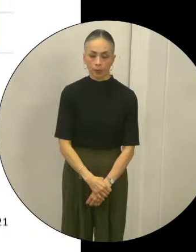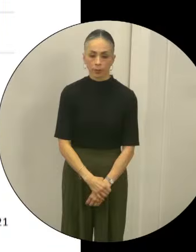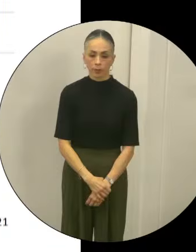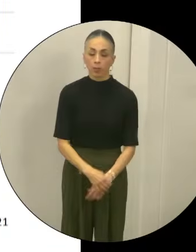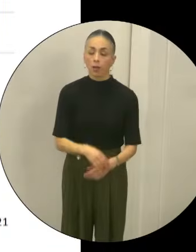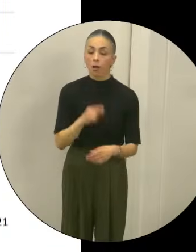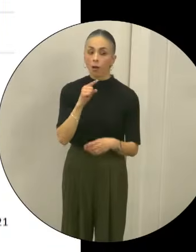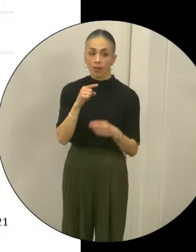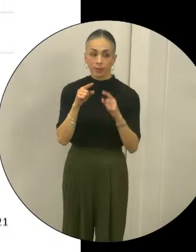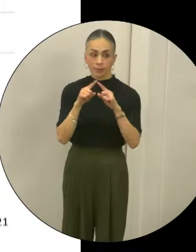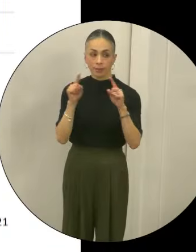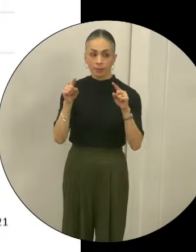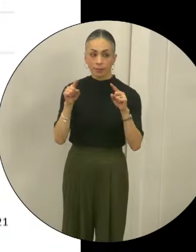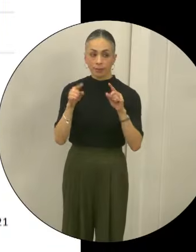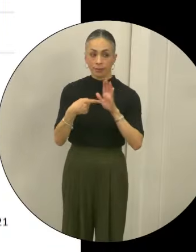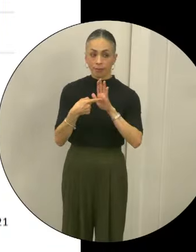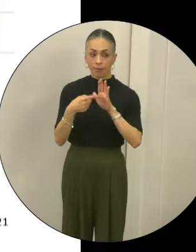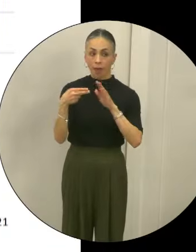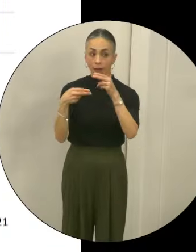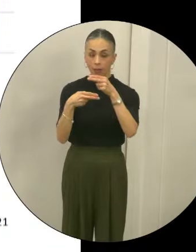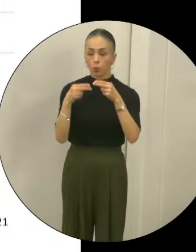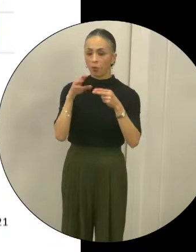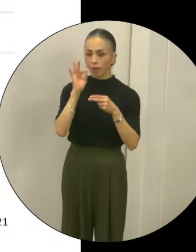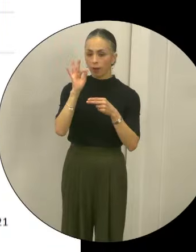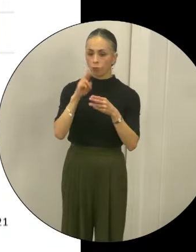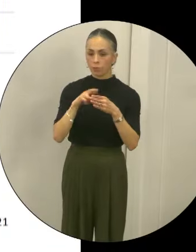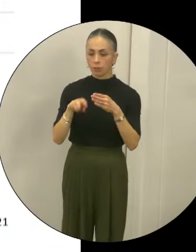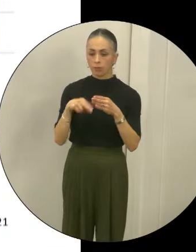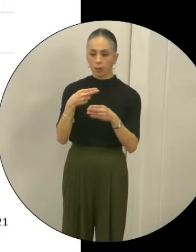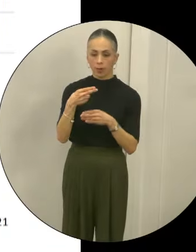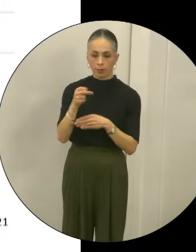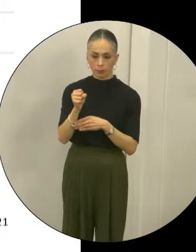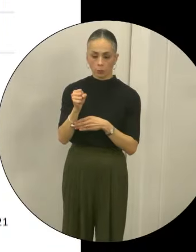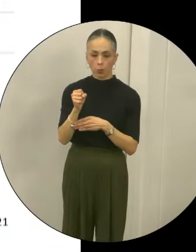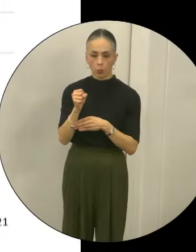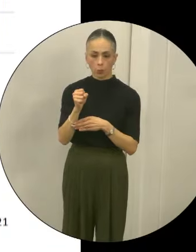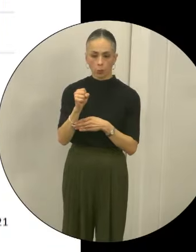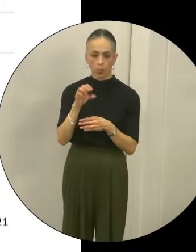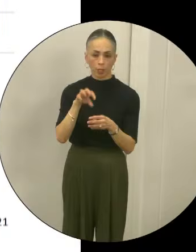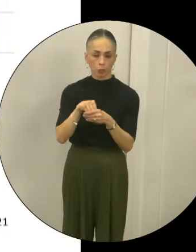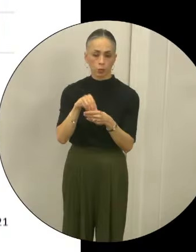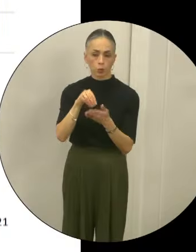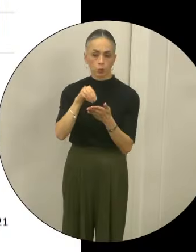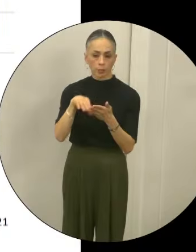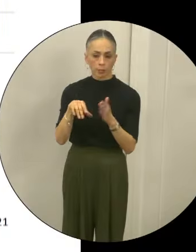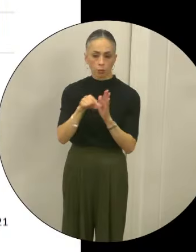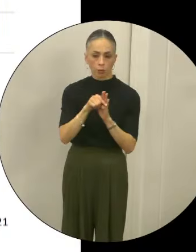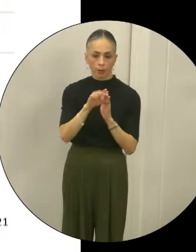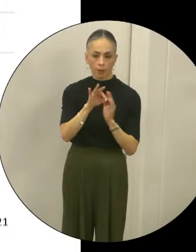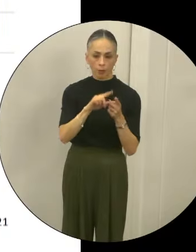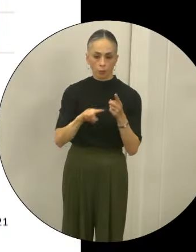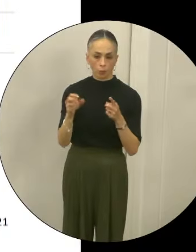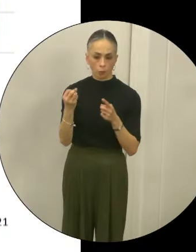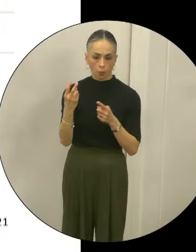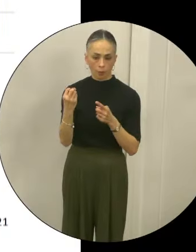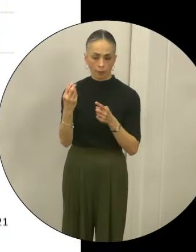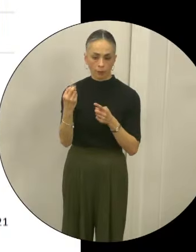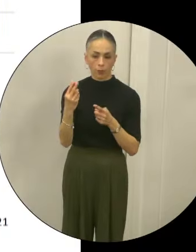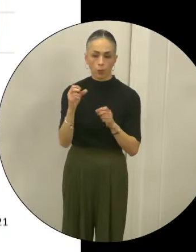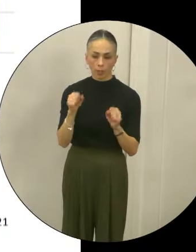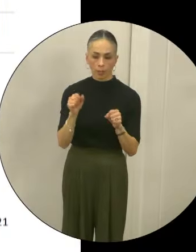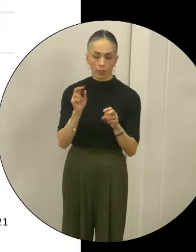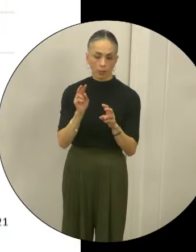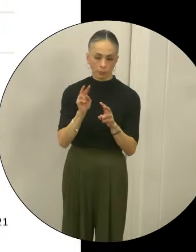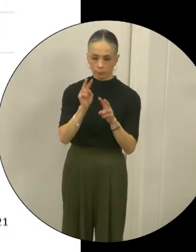And on this slide, you will find the results from our high schools. For our high schools, the results include students in grades 9 through 12. Once again, we can observe